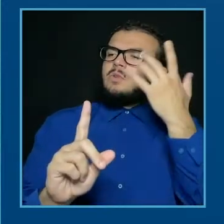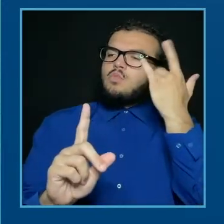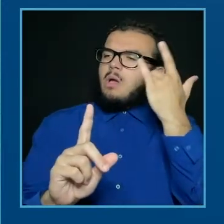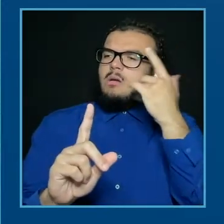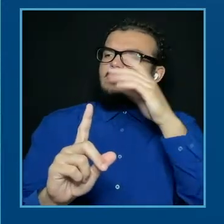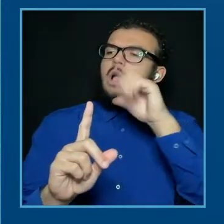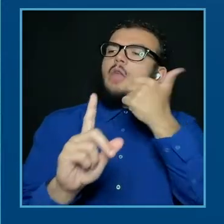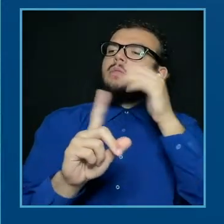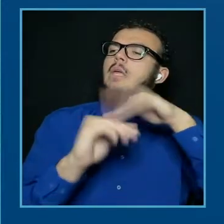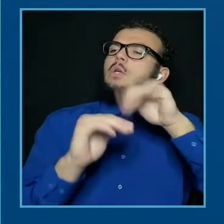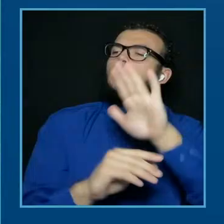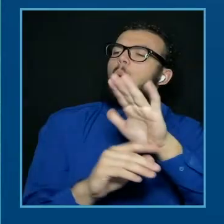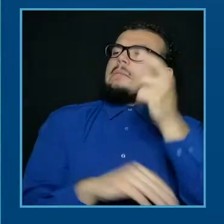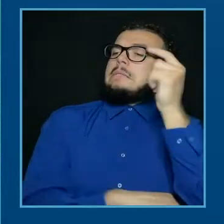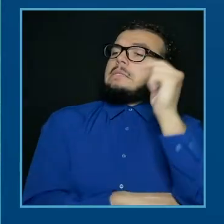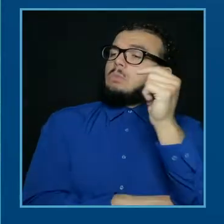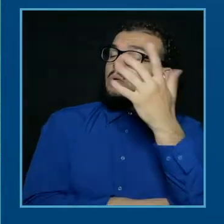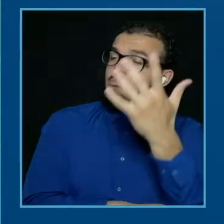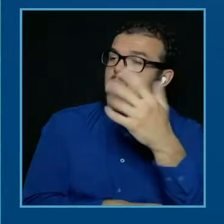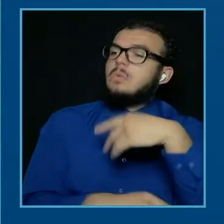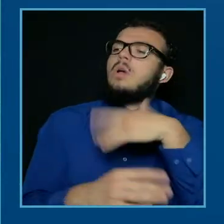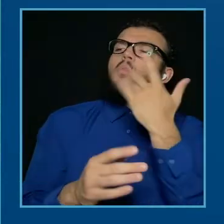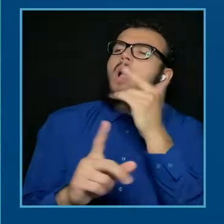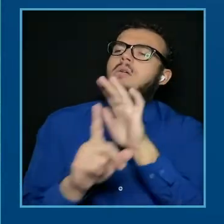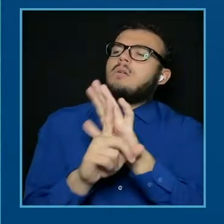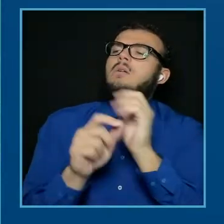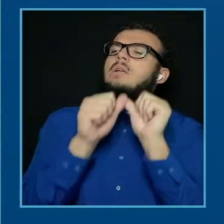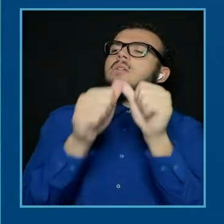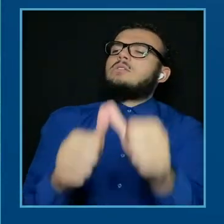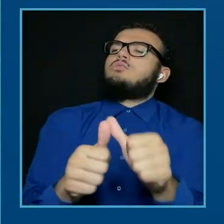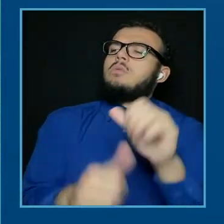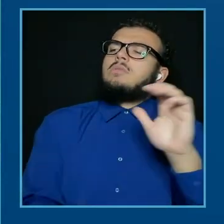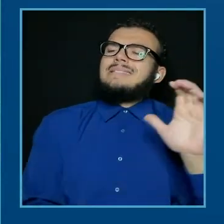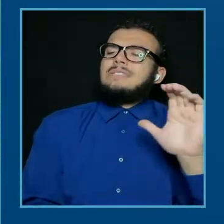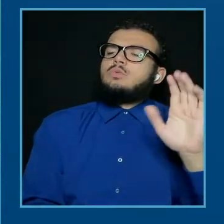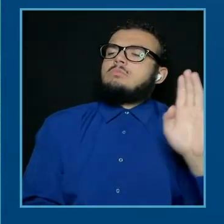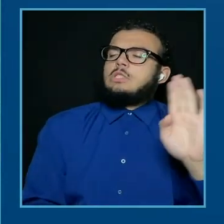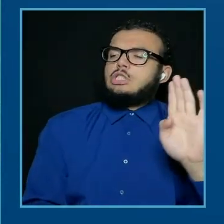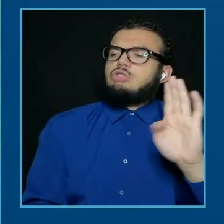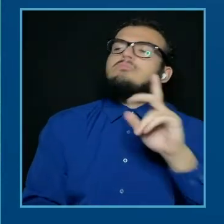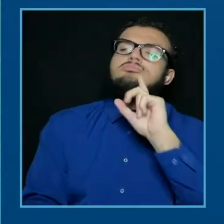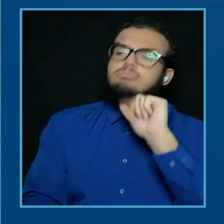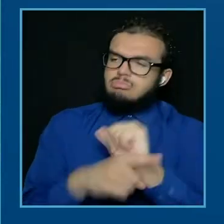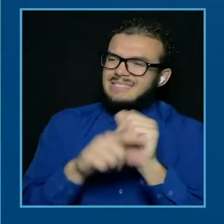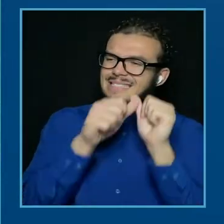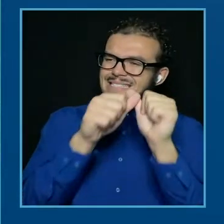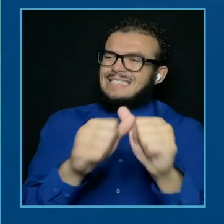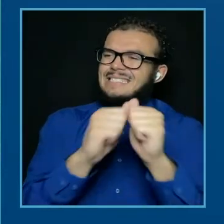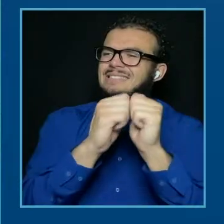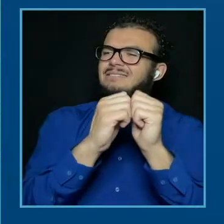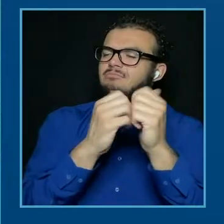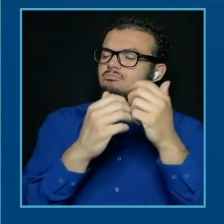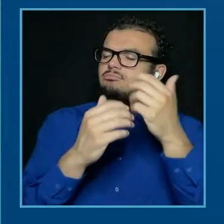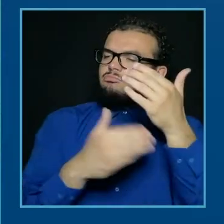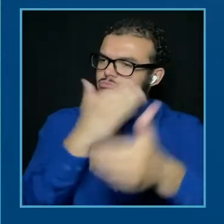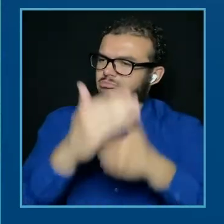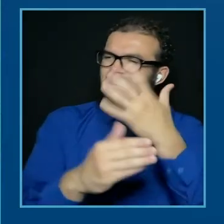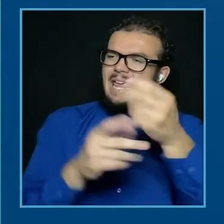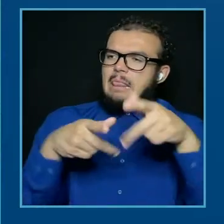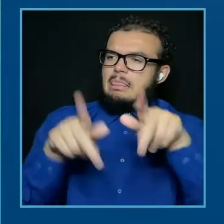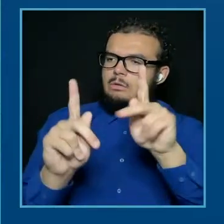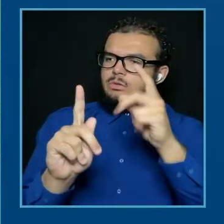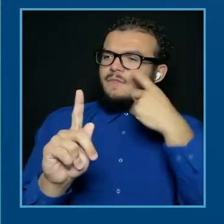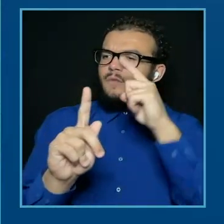your testimony, that is, why a continuing breach existed here and allows for